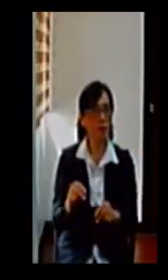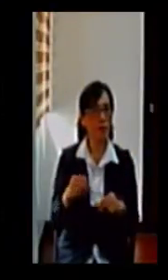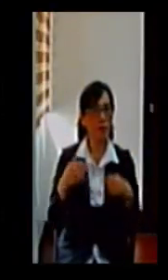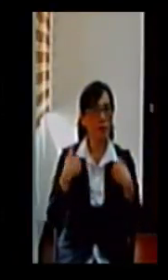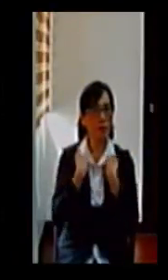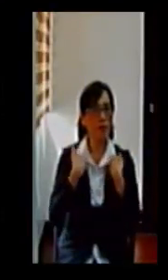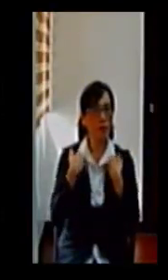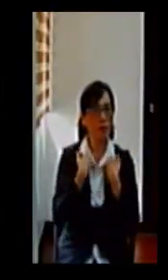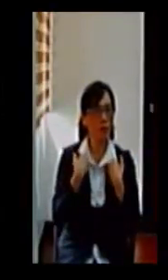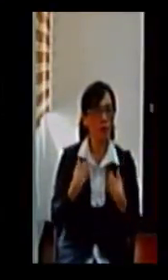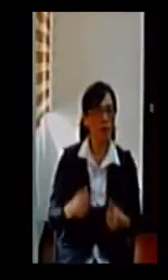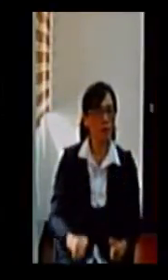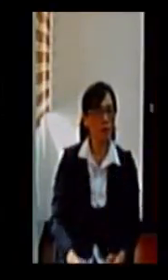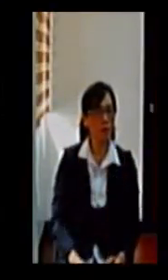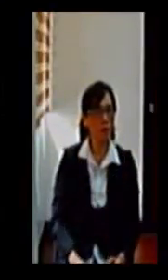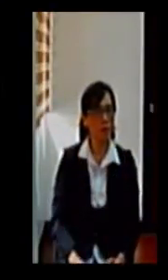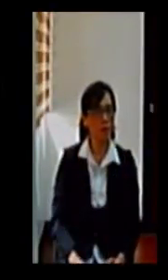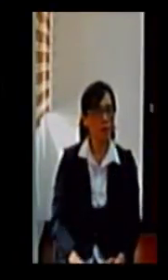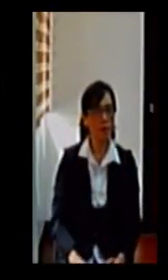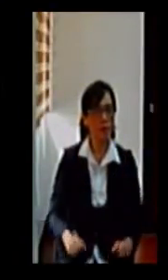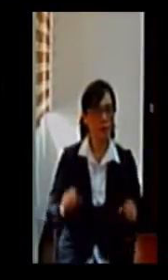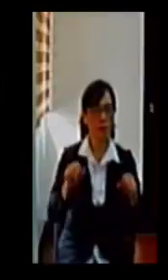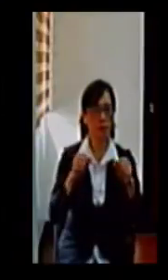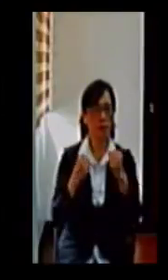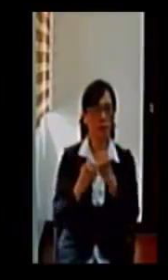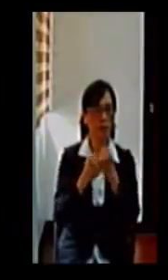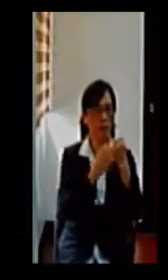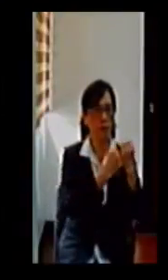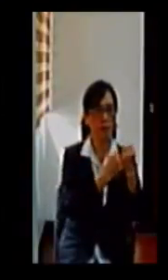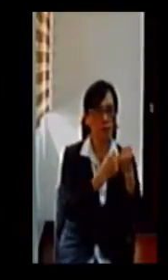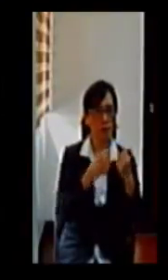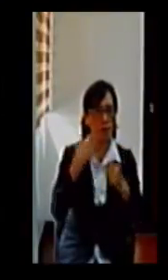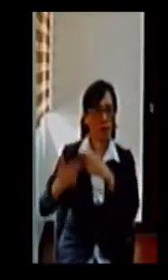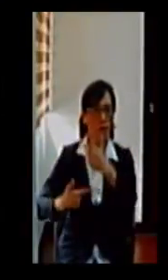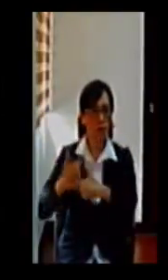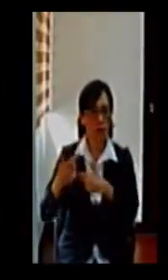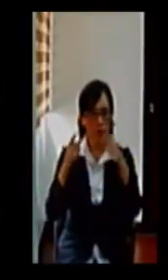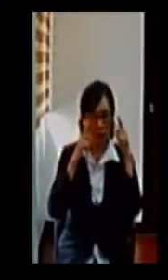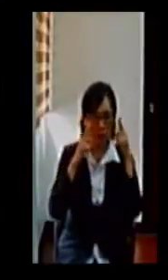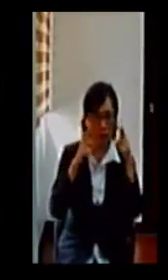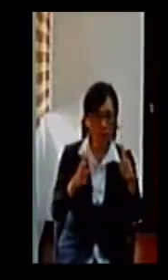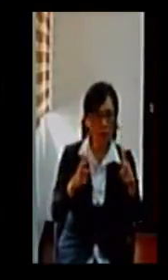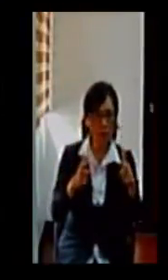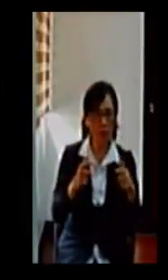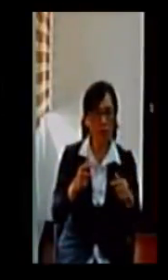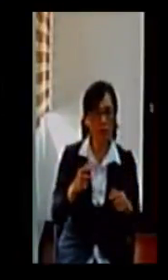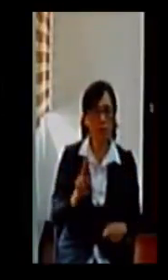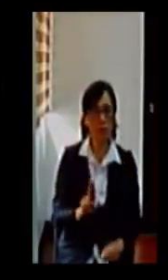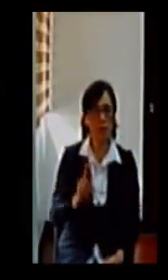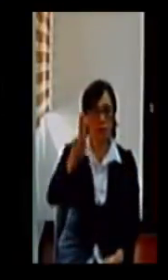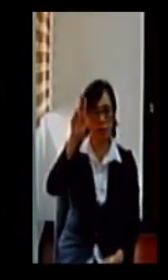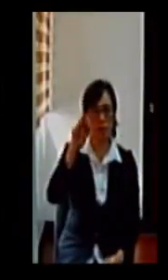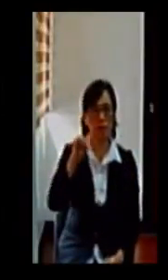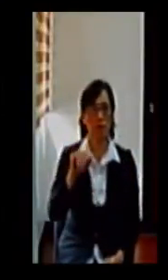first off. It is assisted natural regeneration. Look at what Upper Marikina